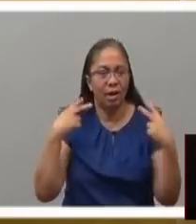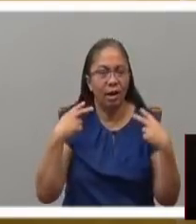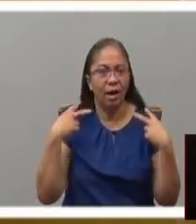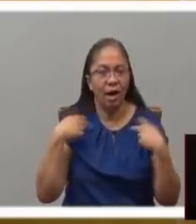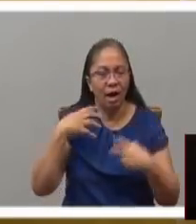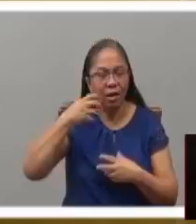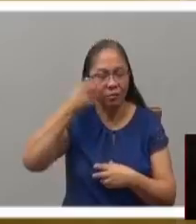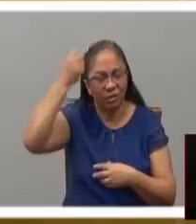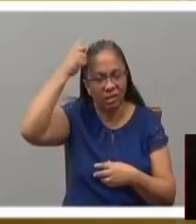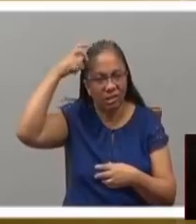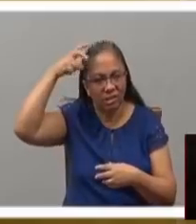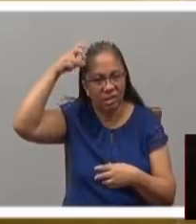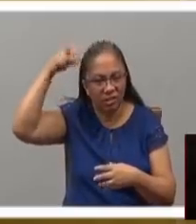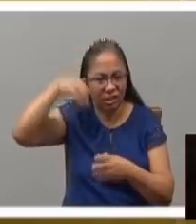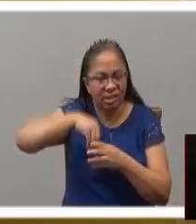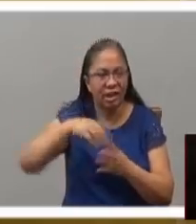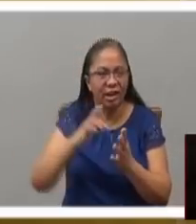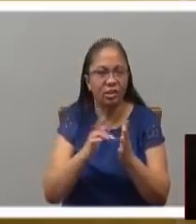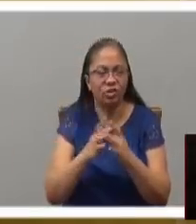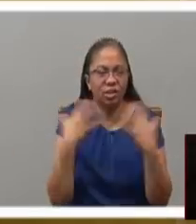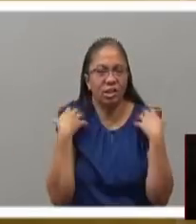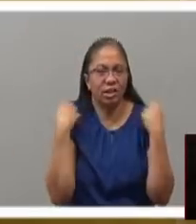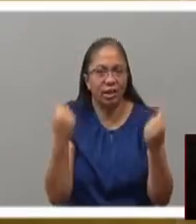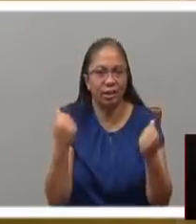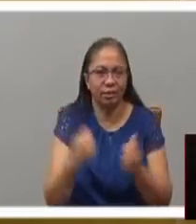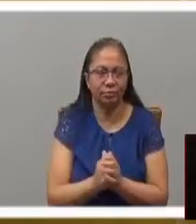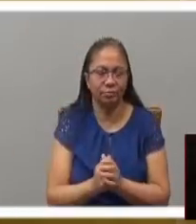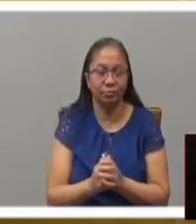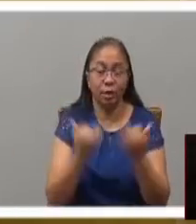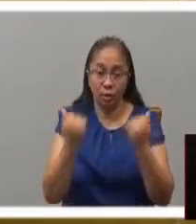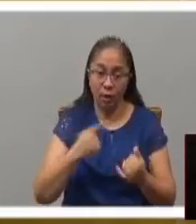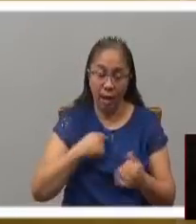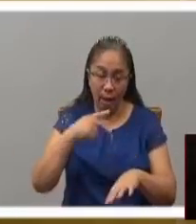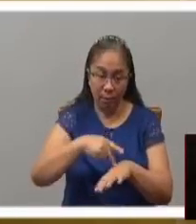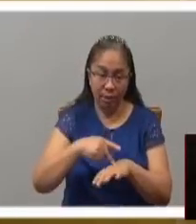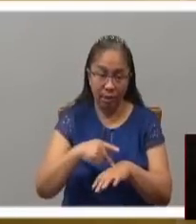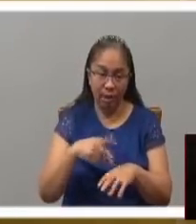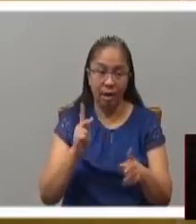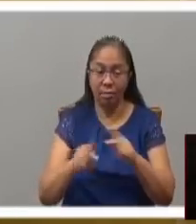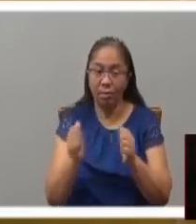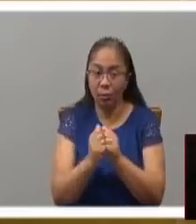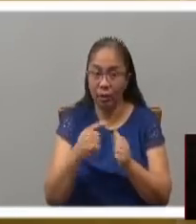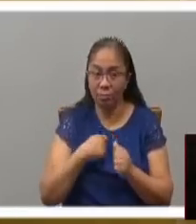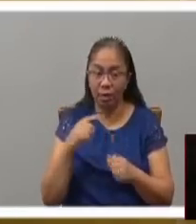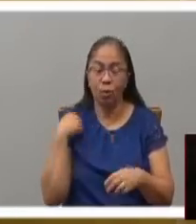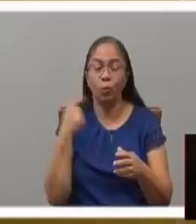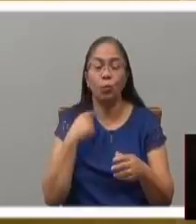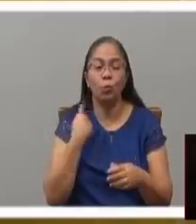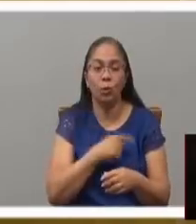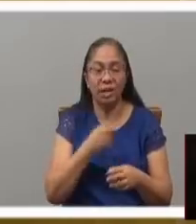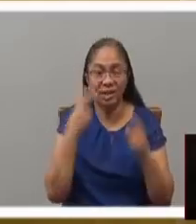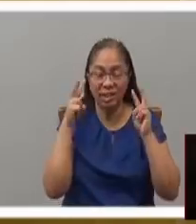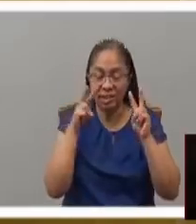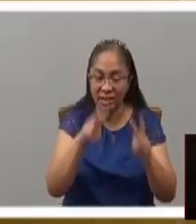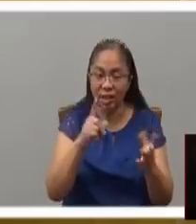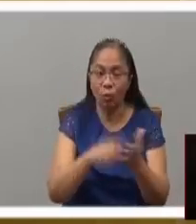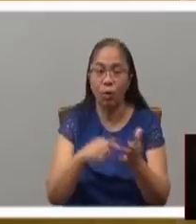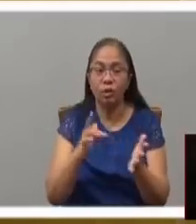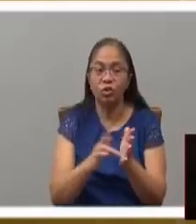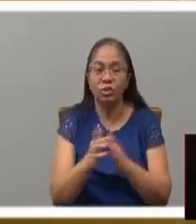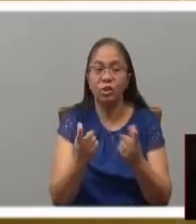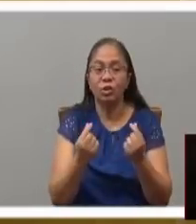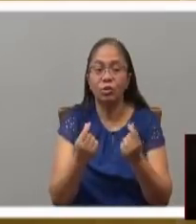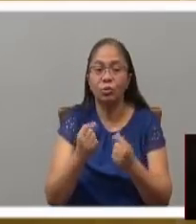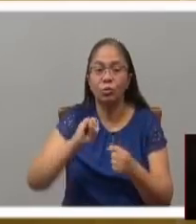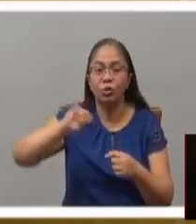power of the devil. Now I and those with me can witness to everything he did throughout